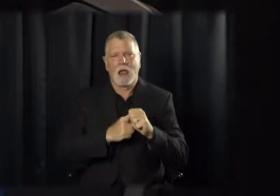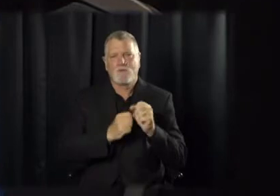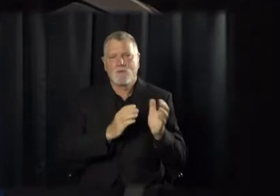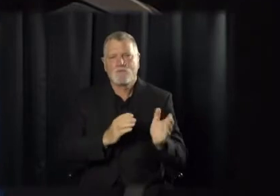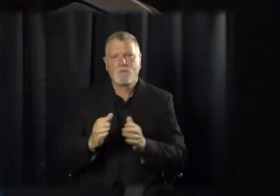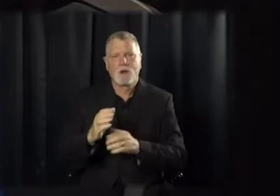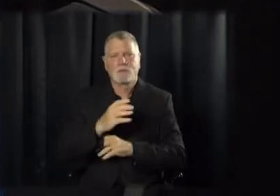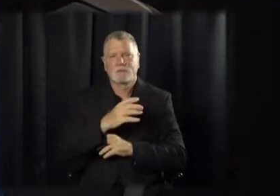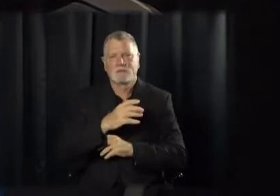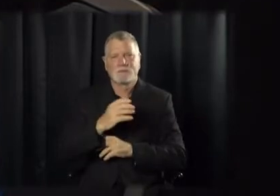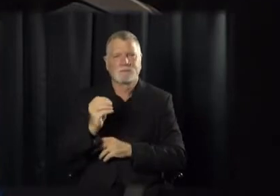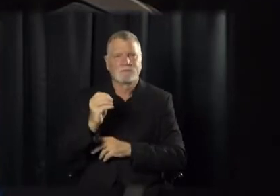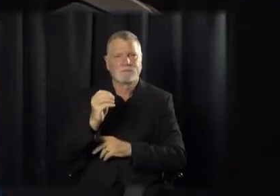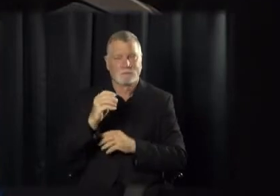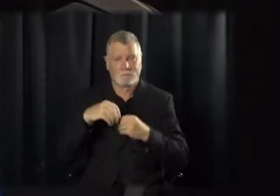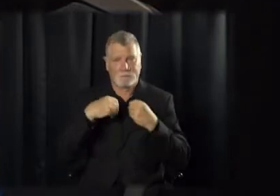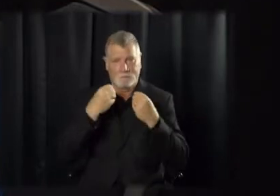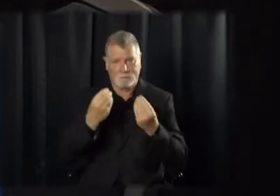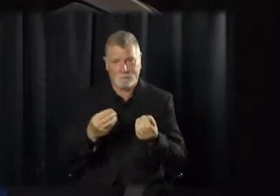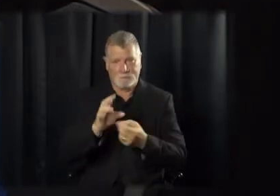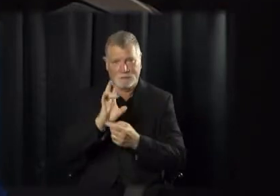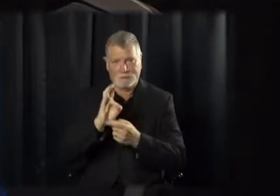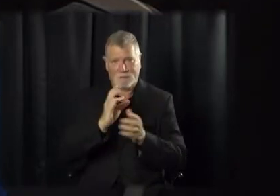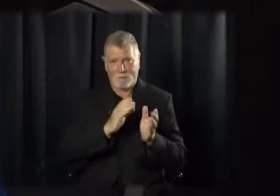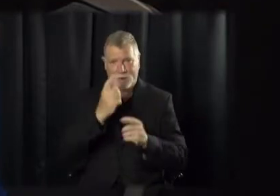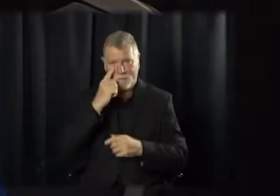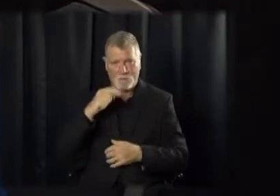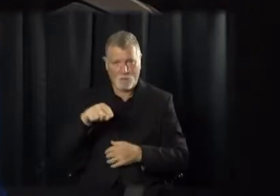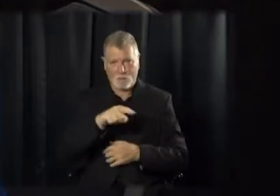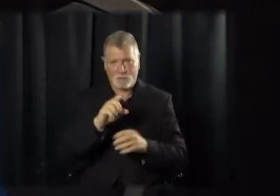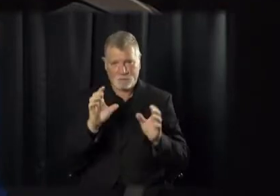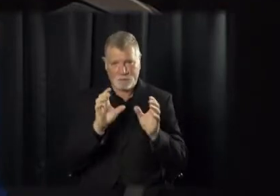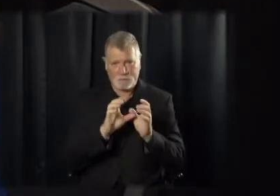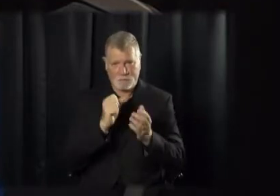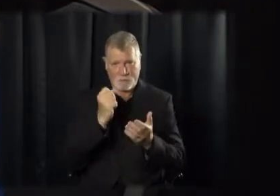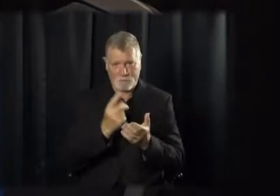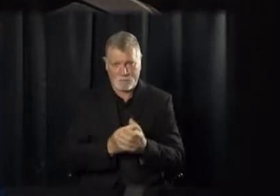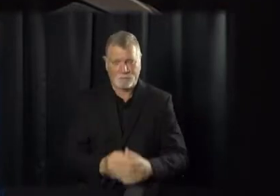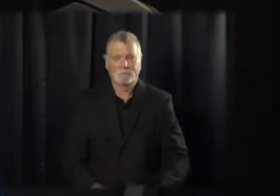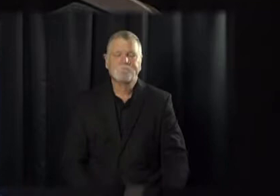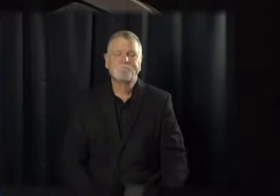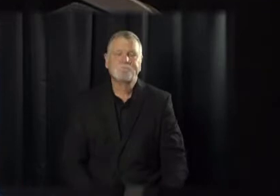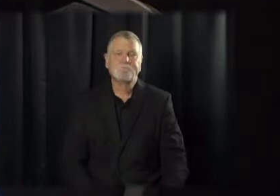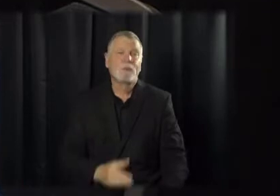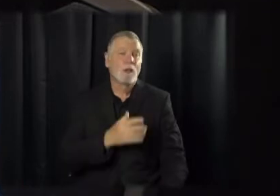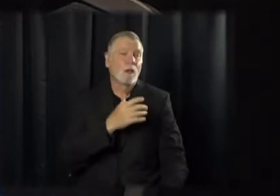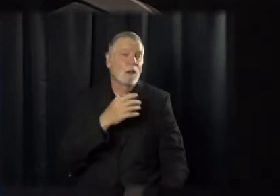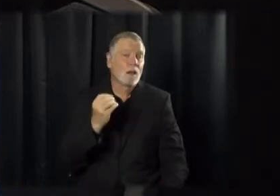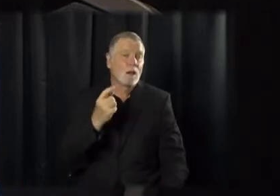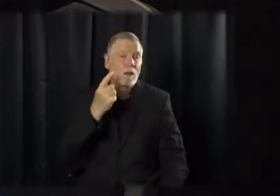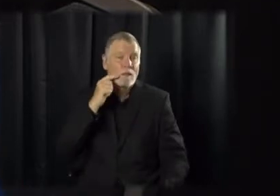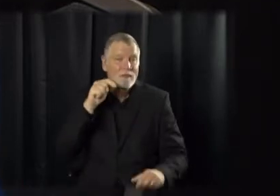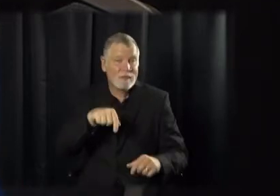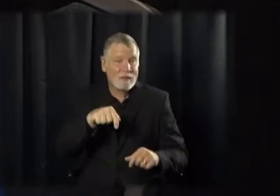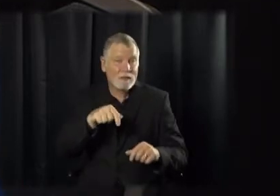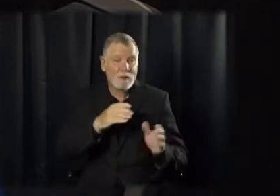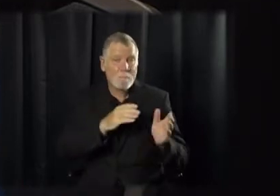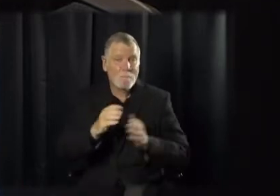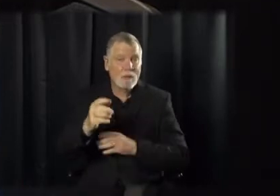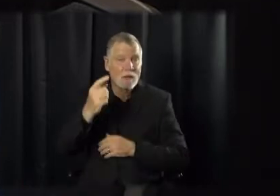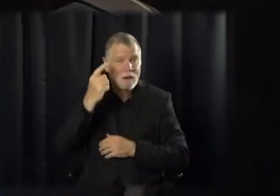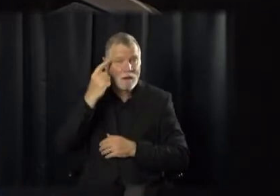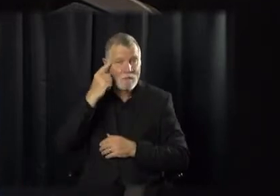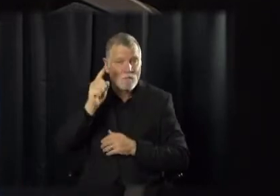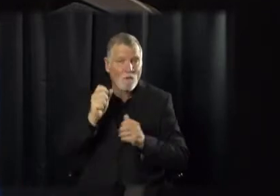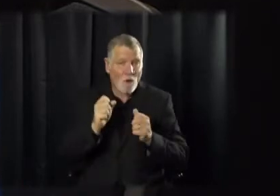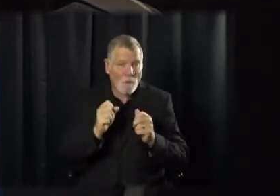the 7 fiscal plans for certification to you. These fiscal plans are about opportunity. So let's take